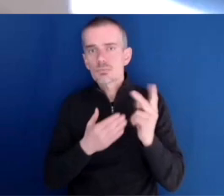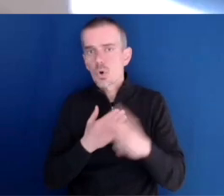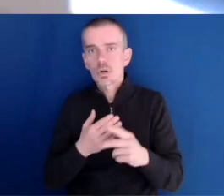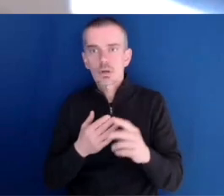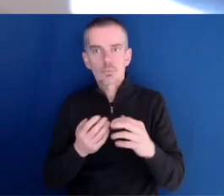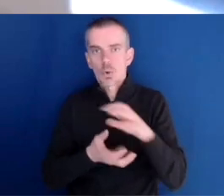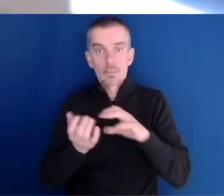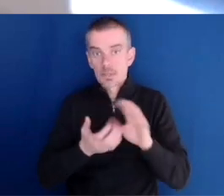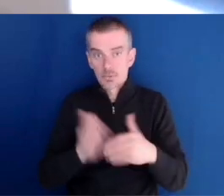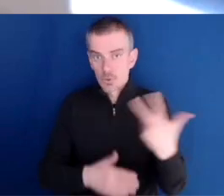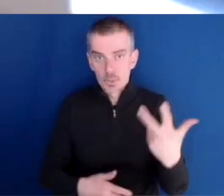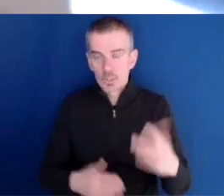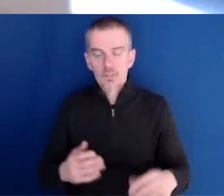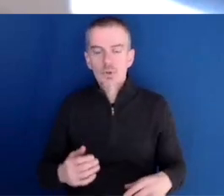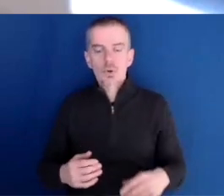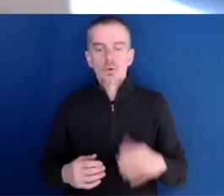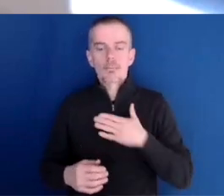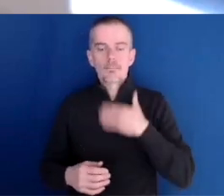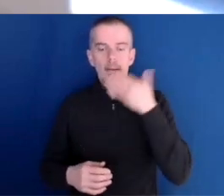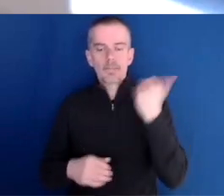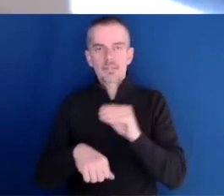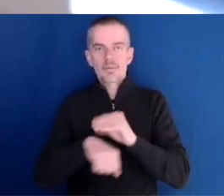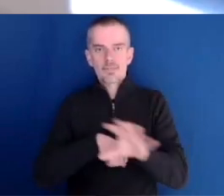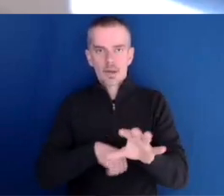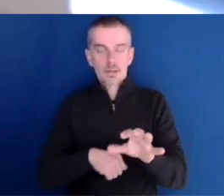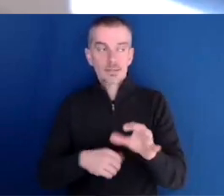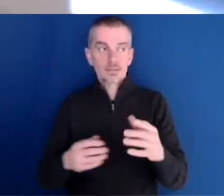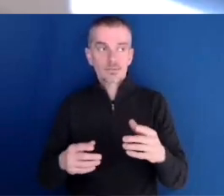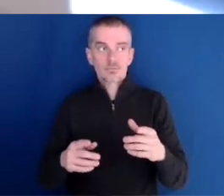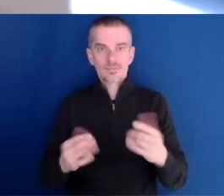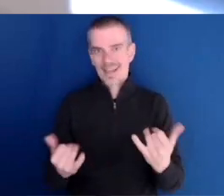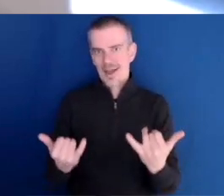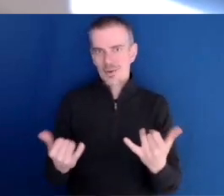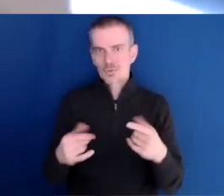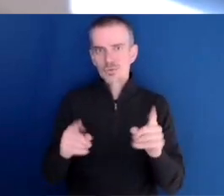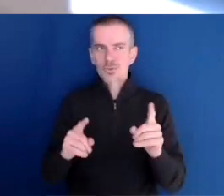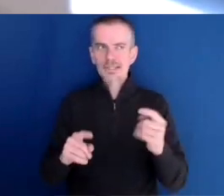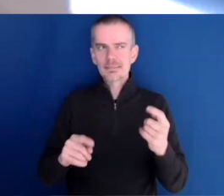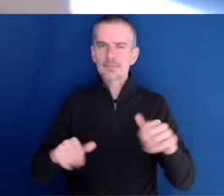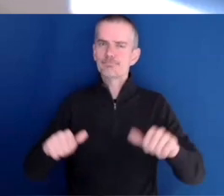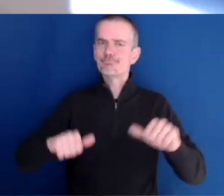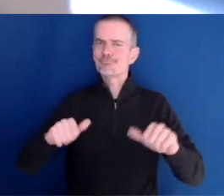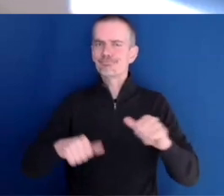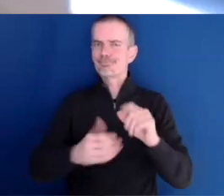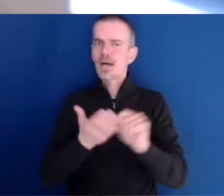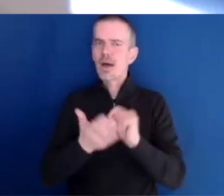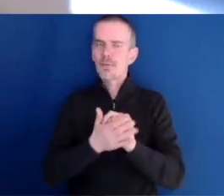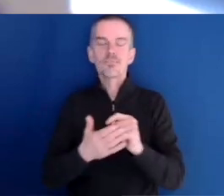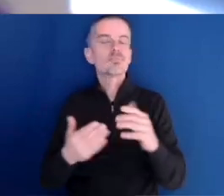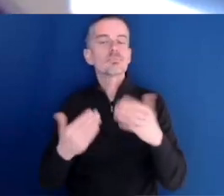So, my best advice during this, kind of uncertain time is to just reach